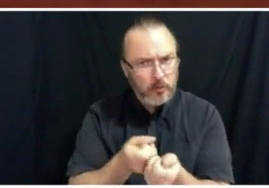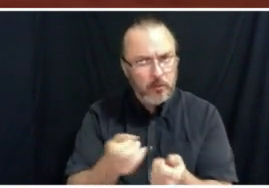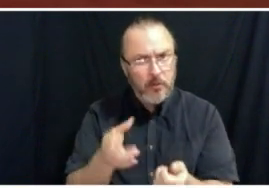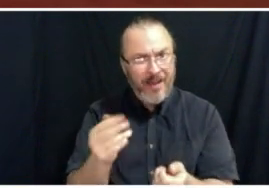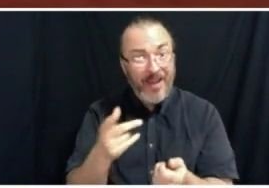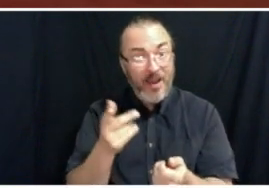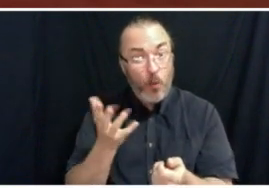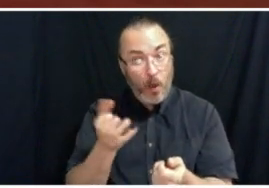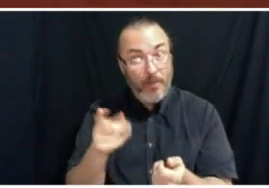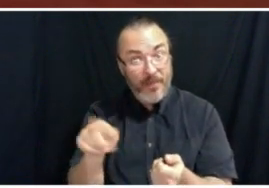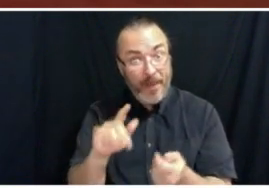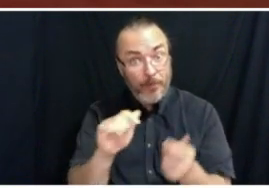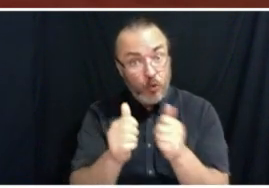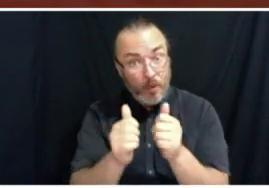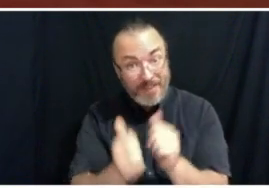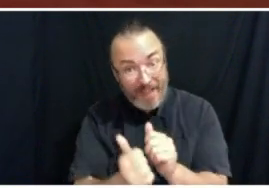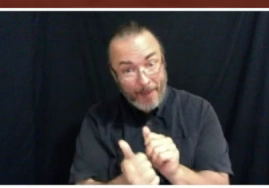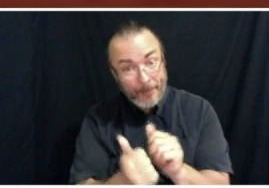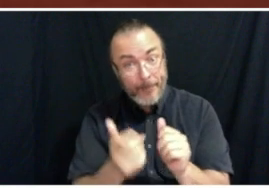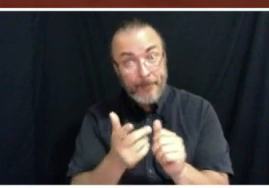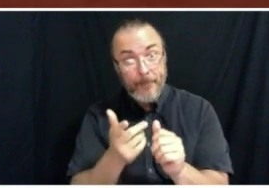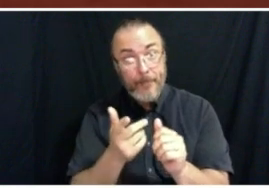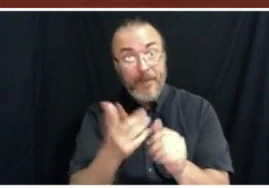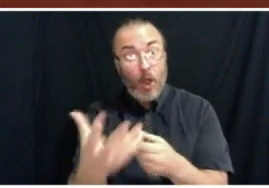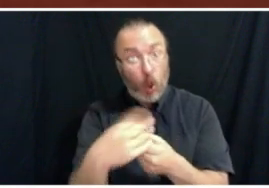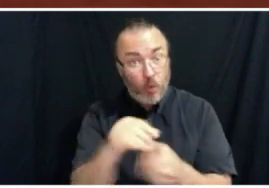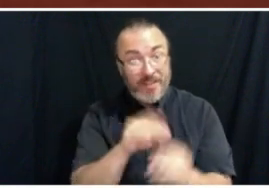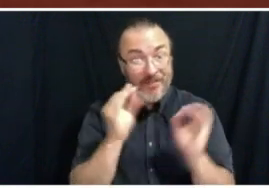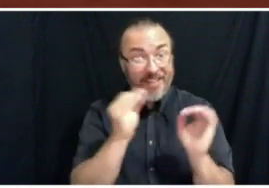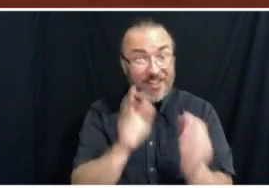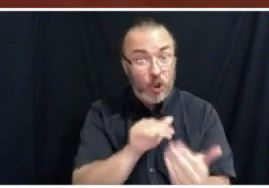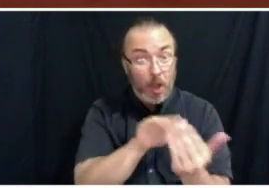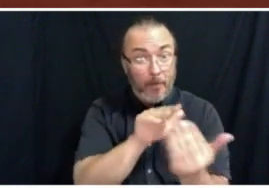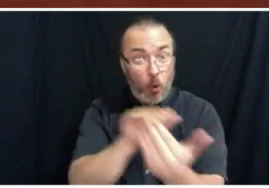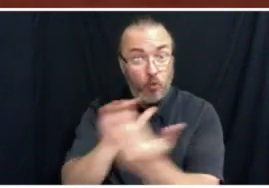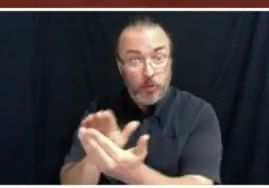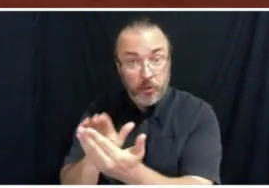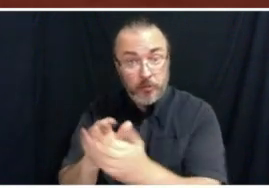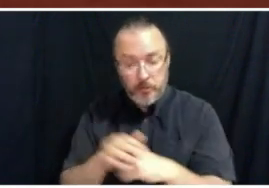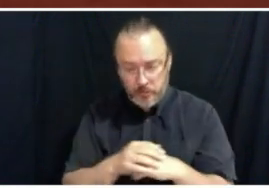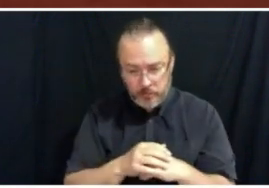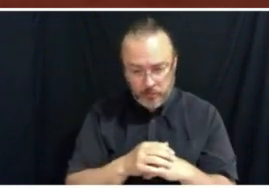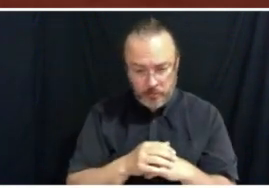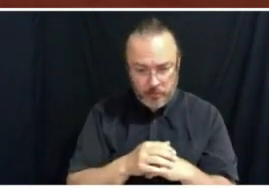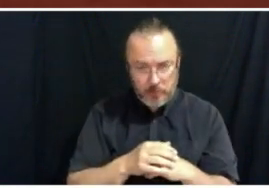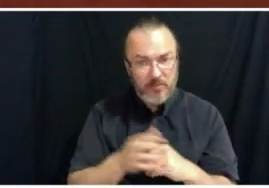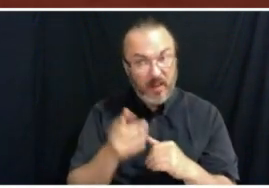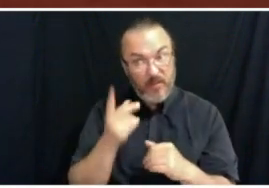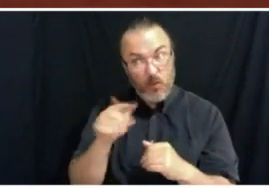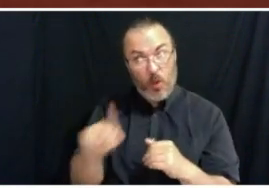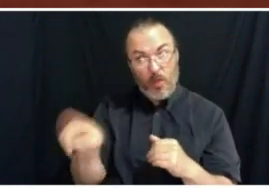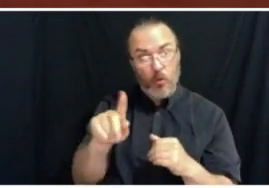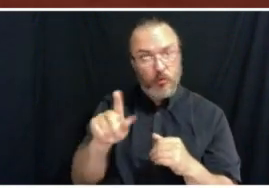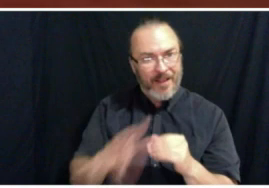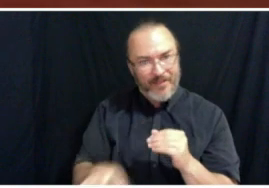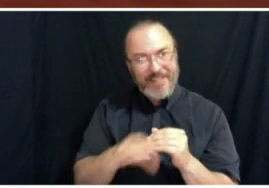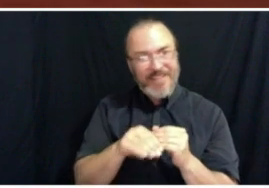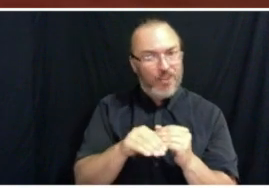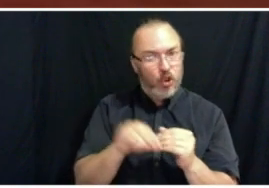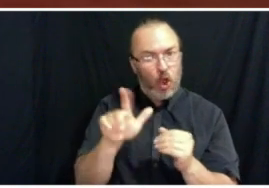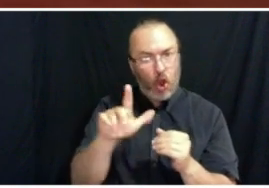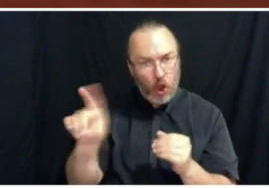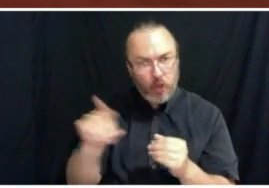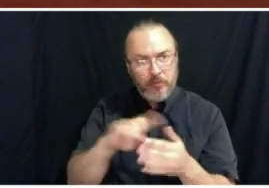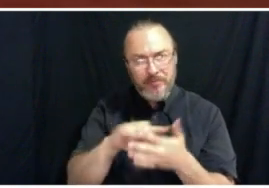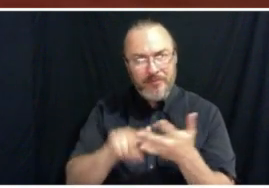inclusive teaching approaches for children who have additional learning needs in preparatory early childhood